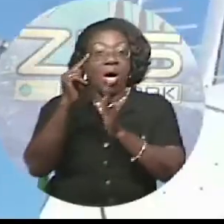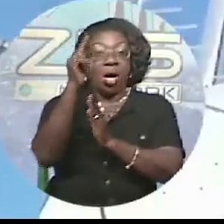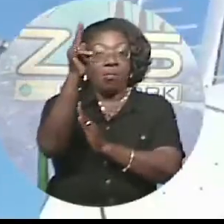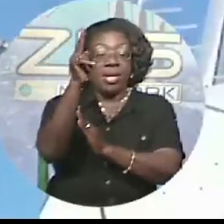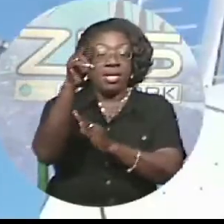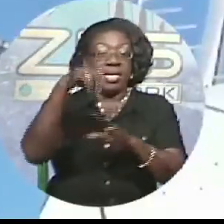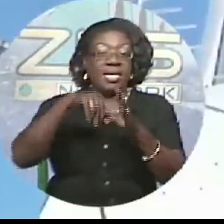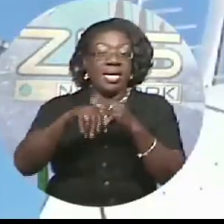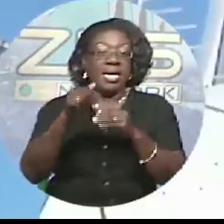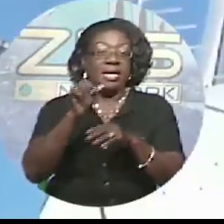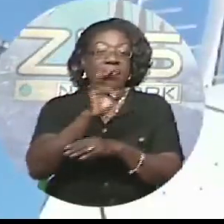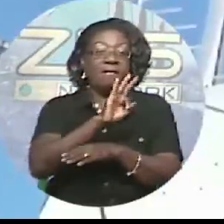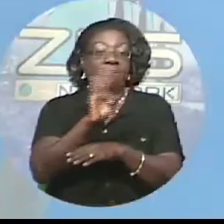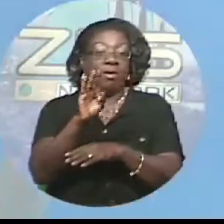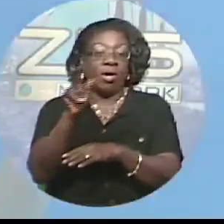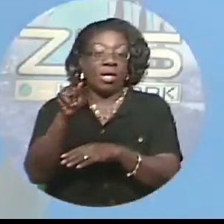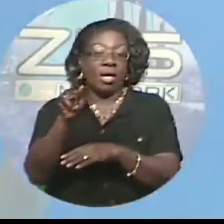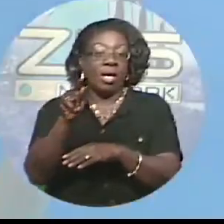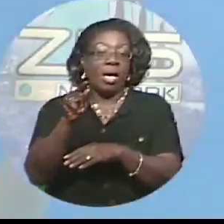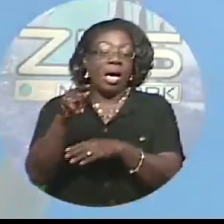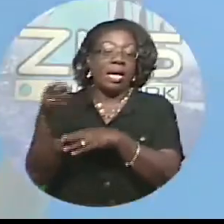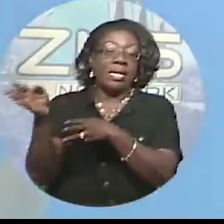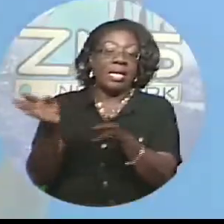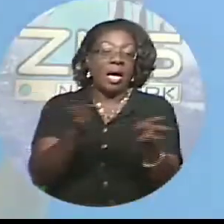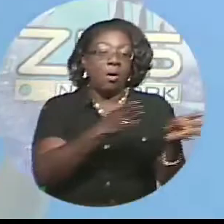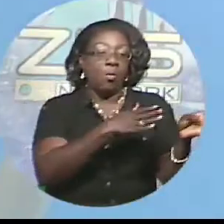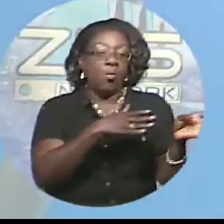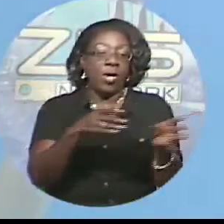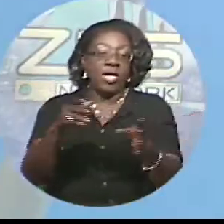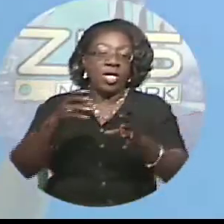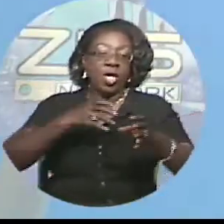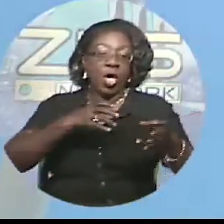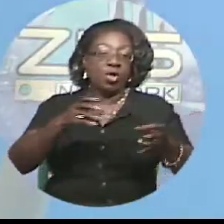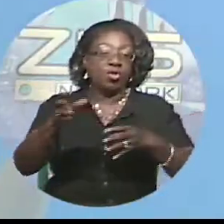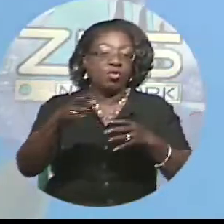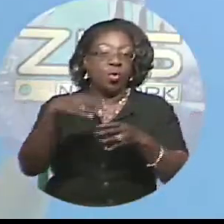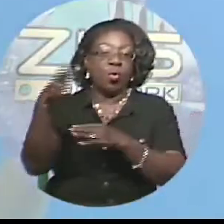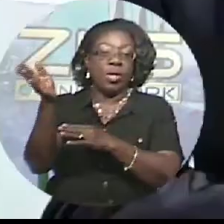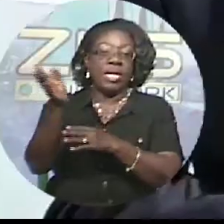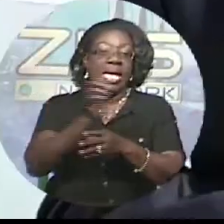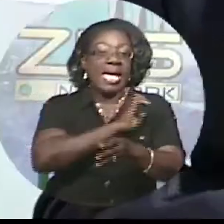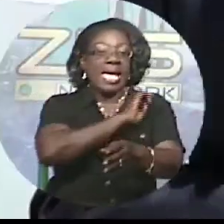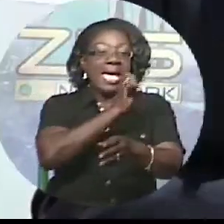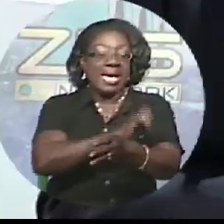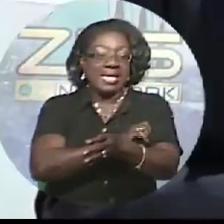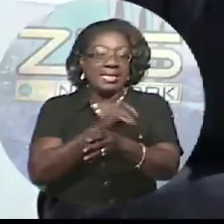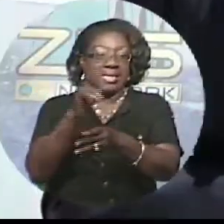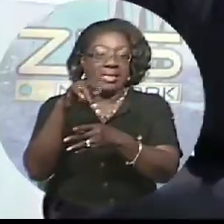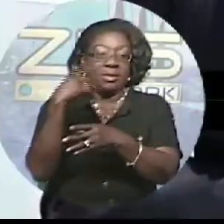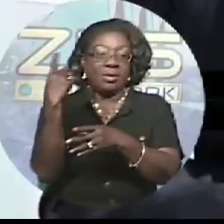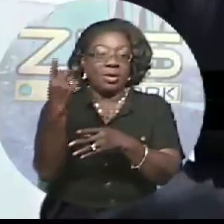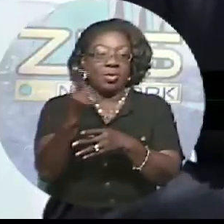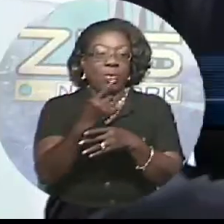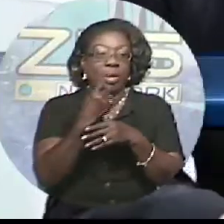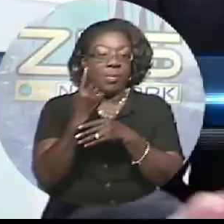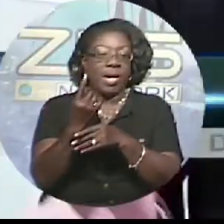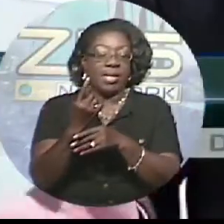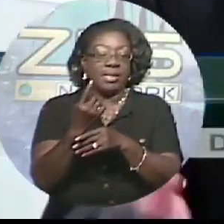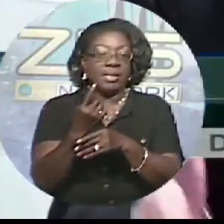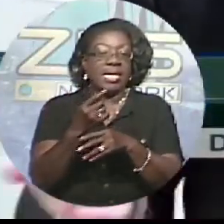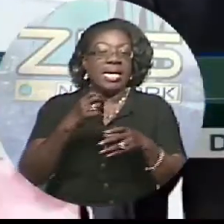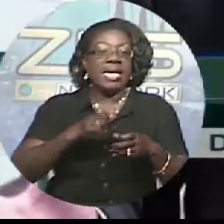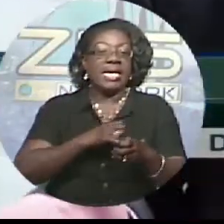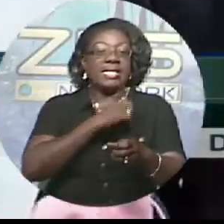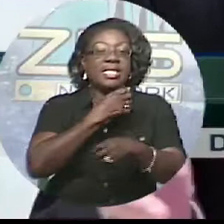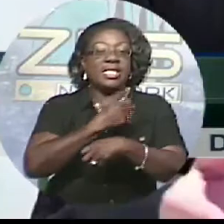modern energy-saving wind turbines, a first for the Hilton brand. All of these turbines, it's generating, I would say,